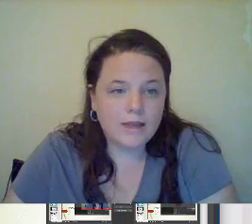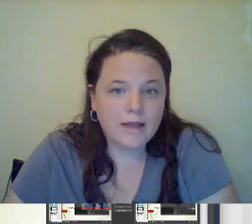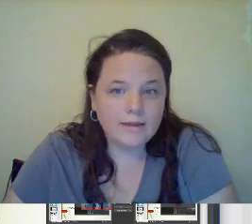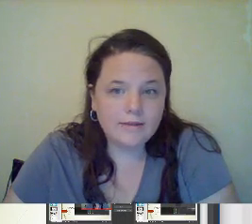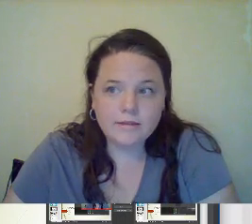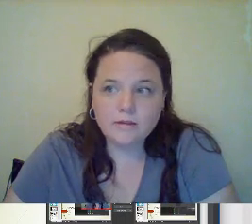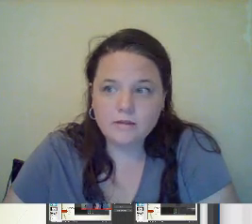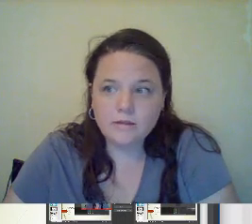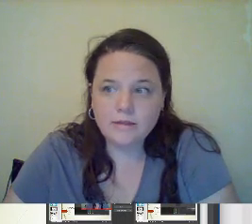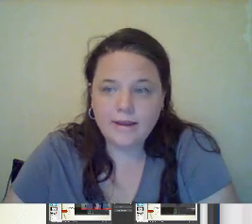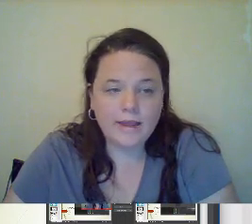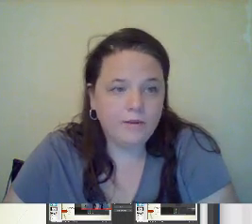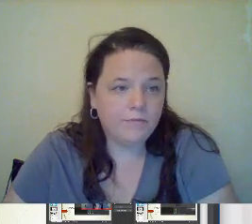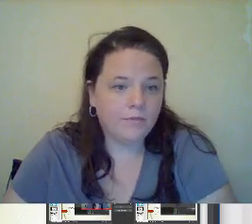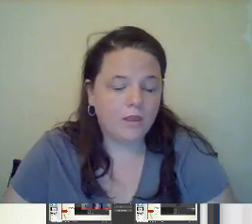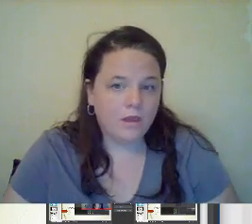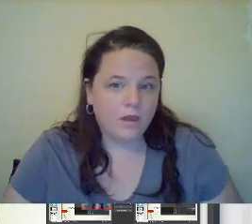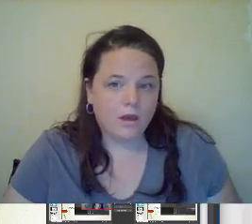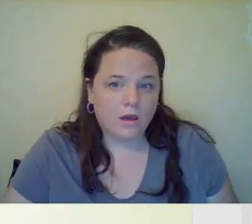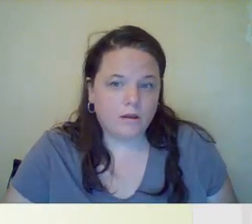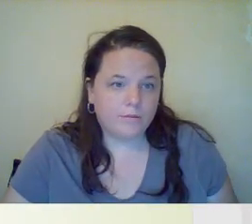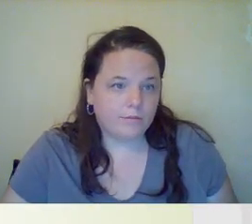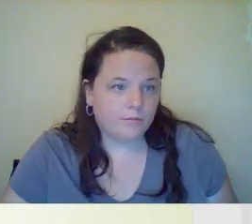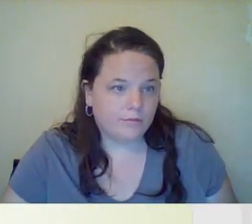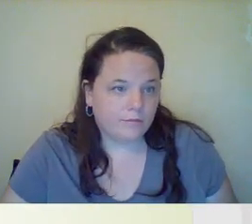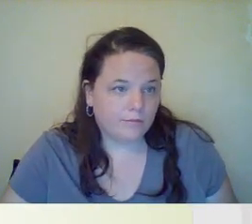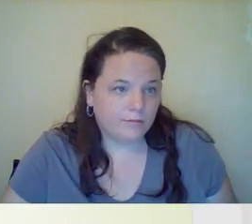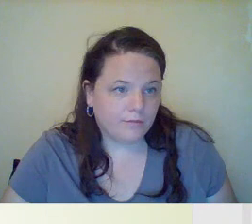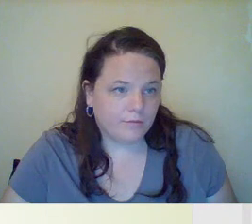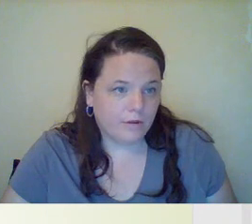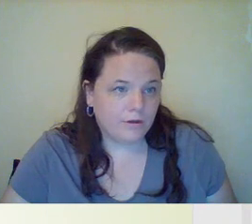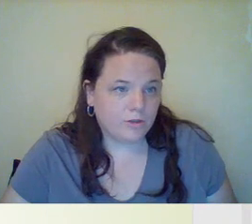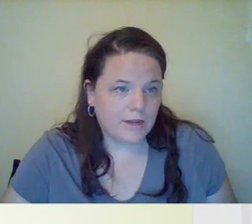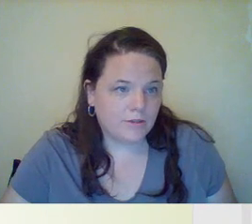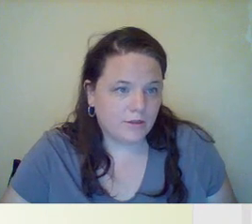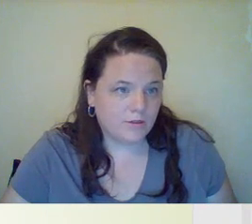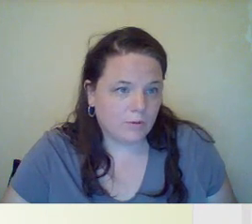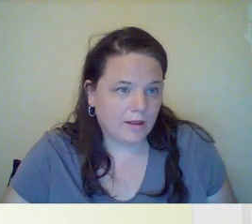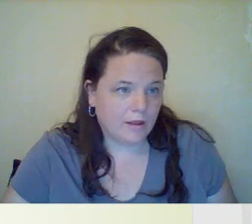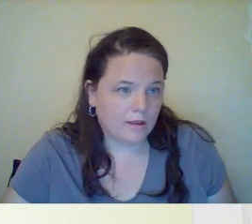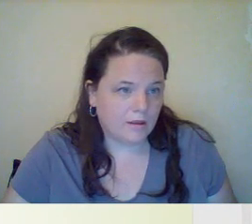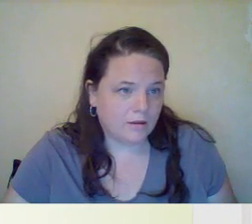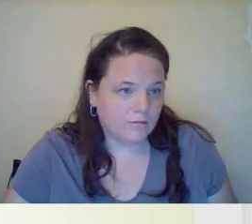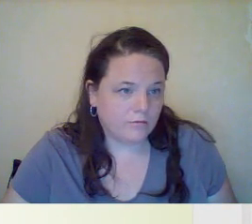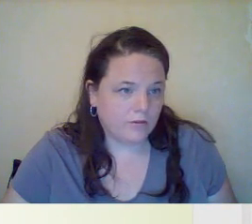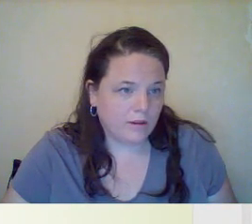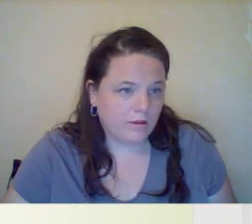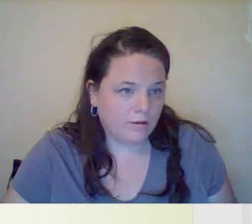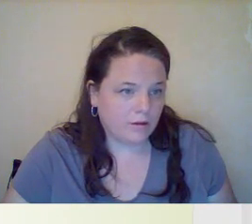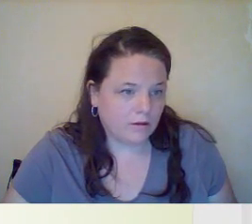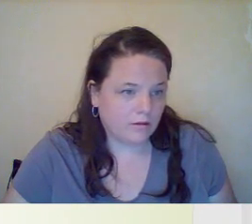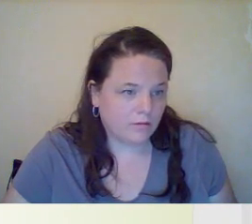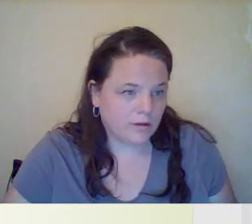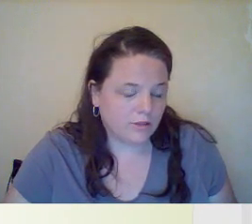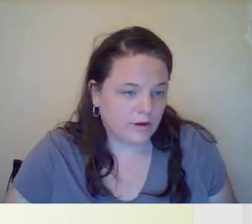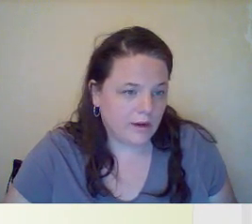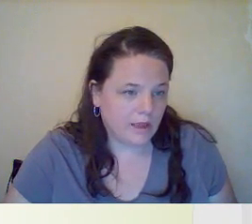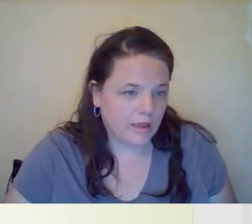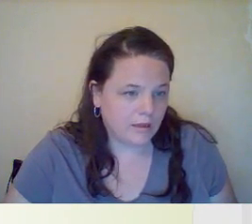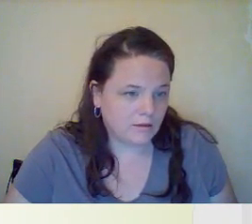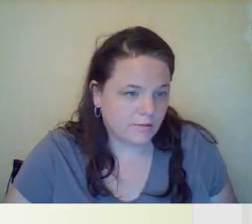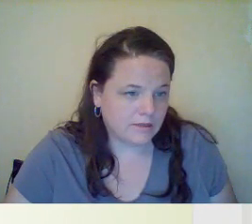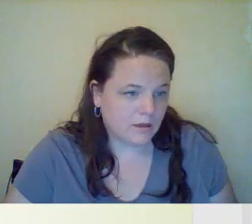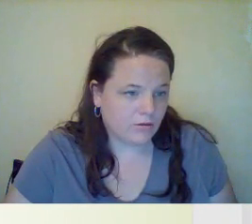our slides today. I'm going to try to do this while I am videoing my